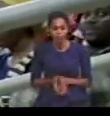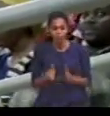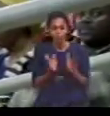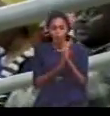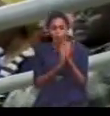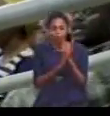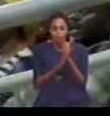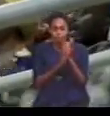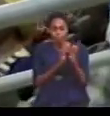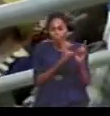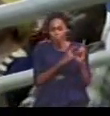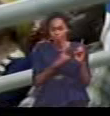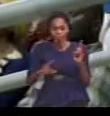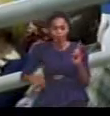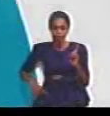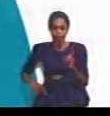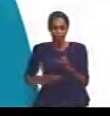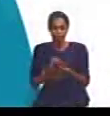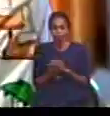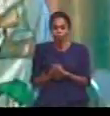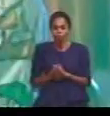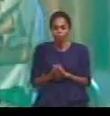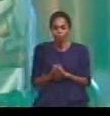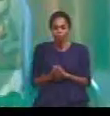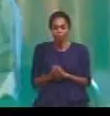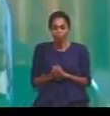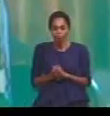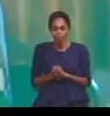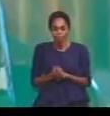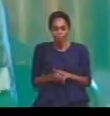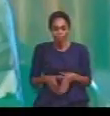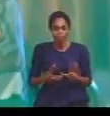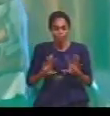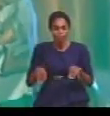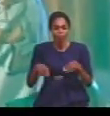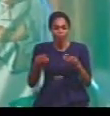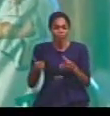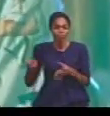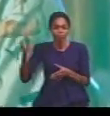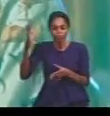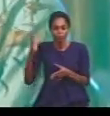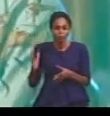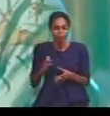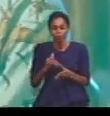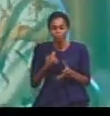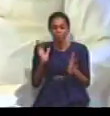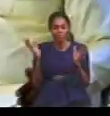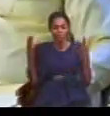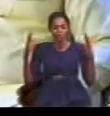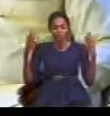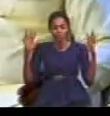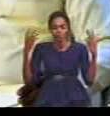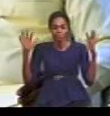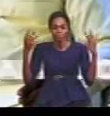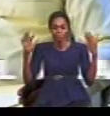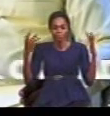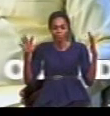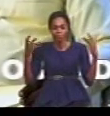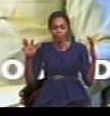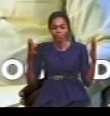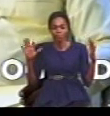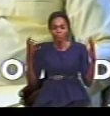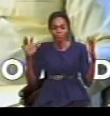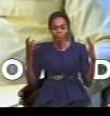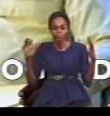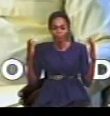Praise the Lord! Let's give the Lord a clap offering. My name is Daniel Ogbon.